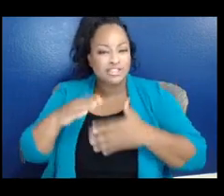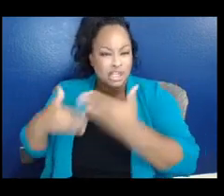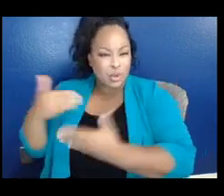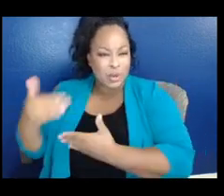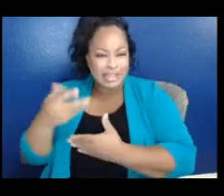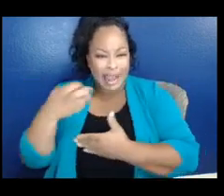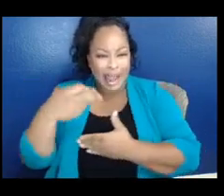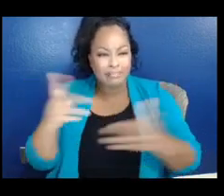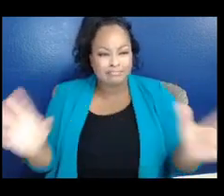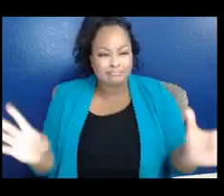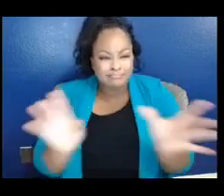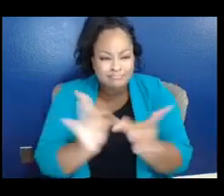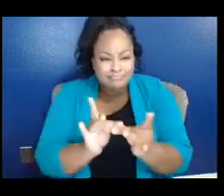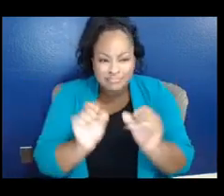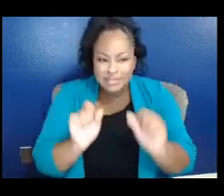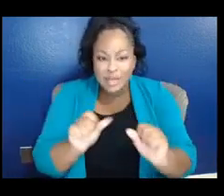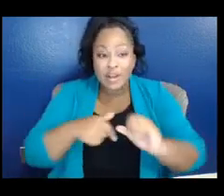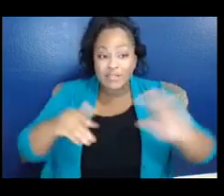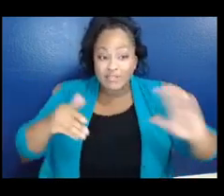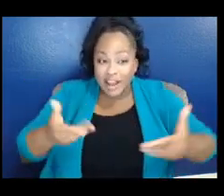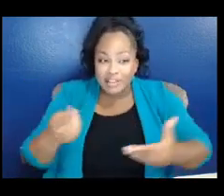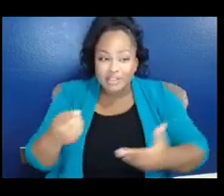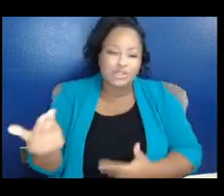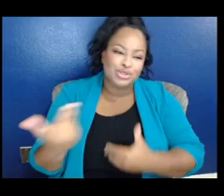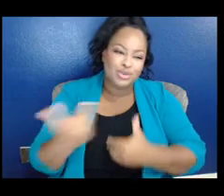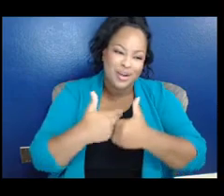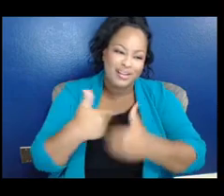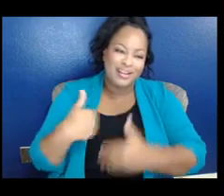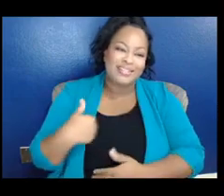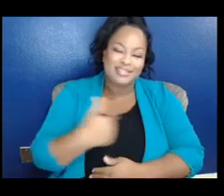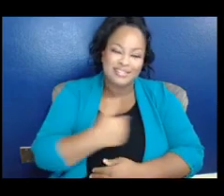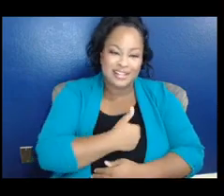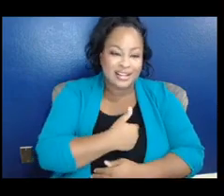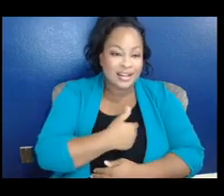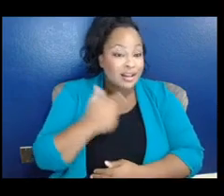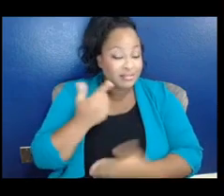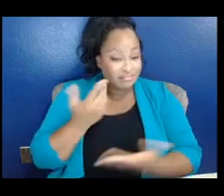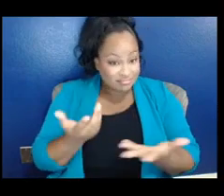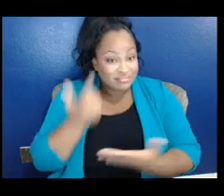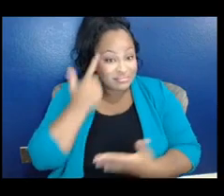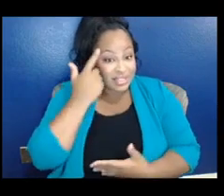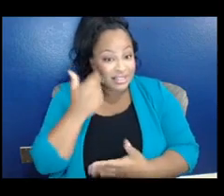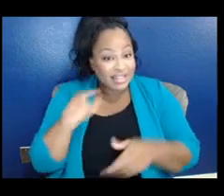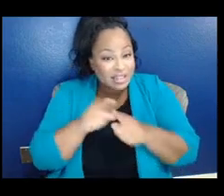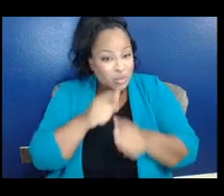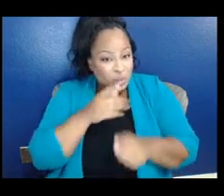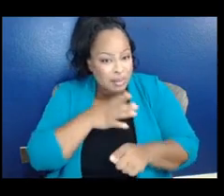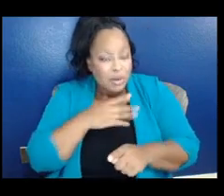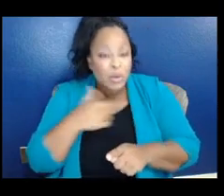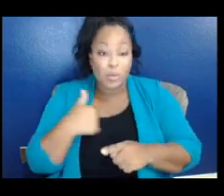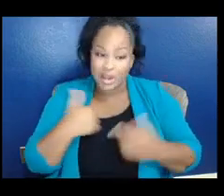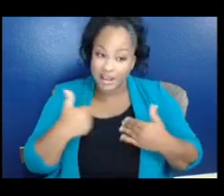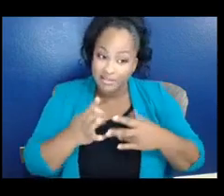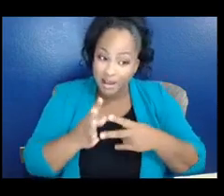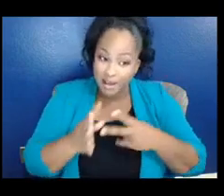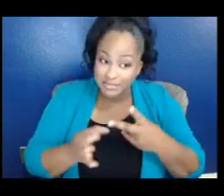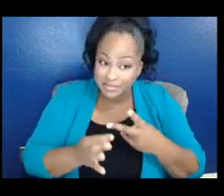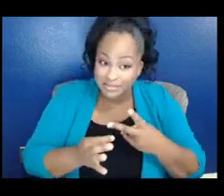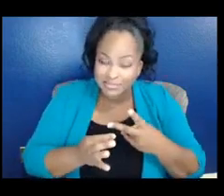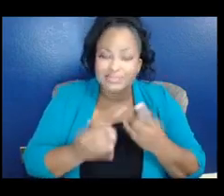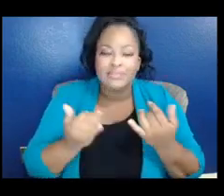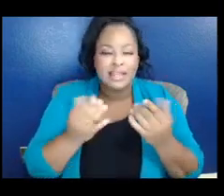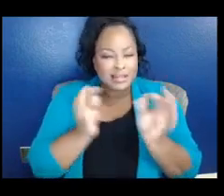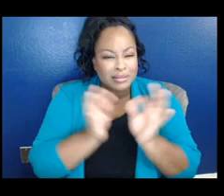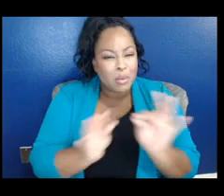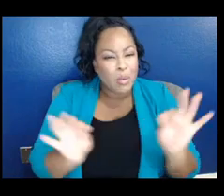that generation gap. So we invite you to join us, because as women, we have options,